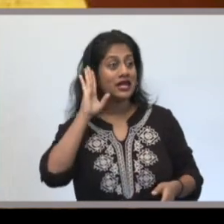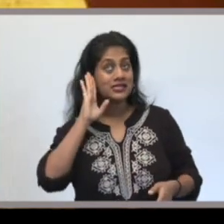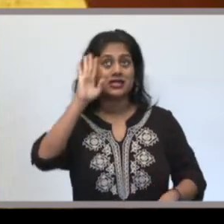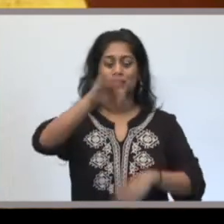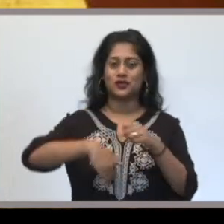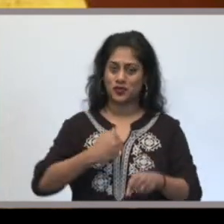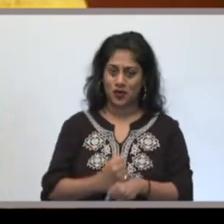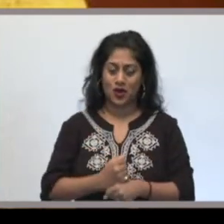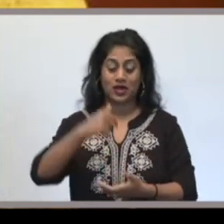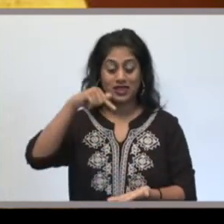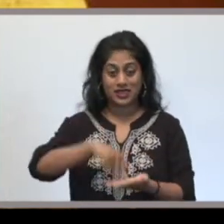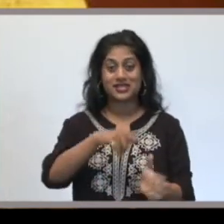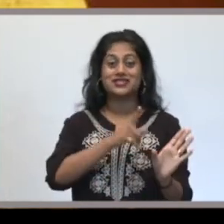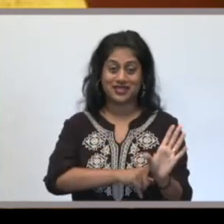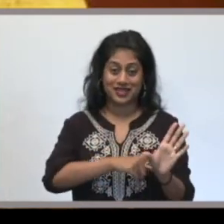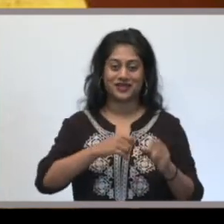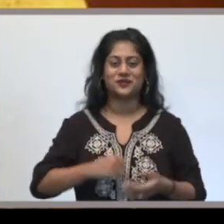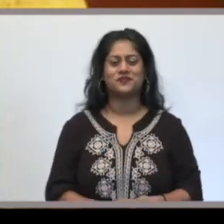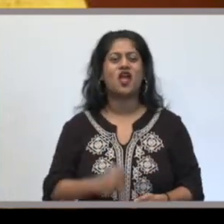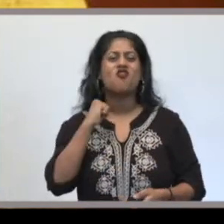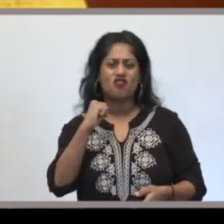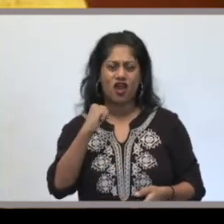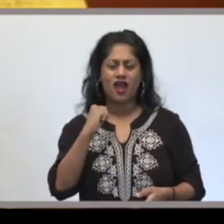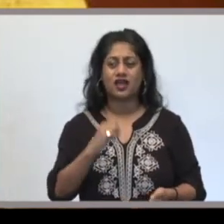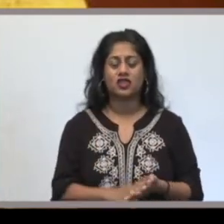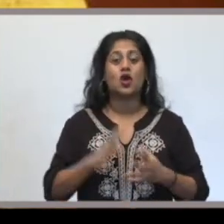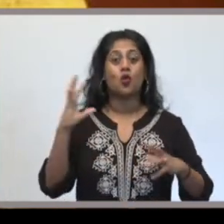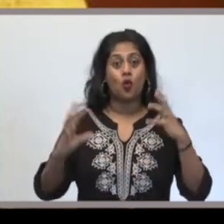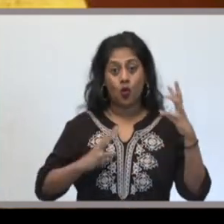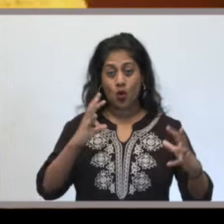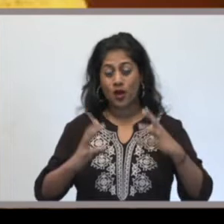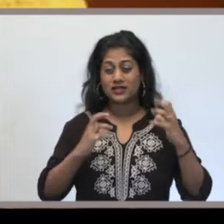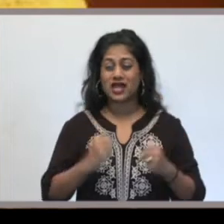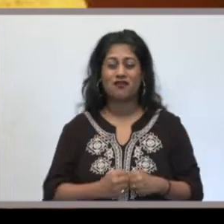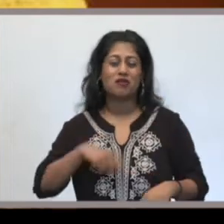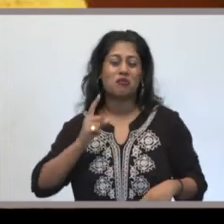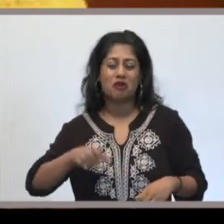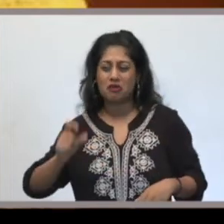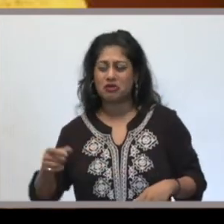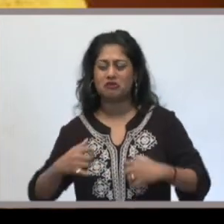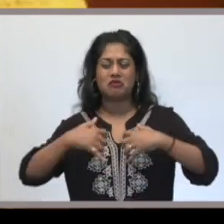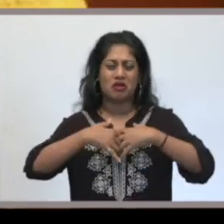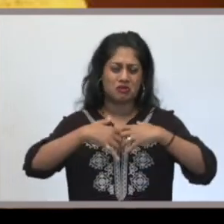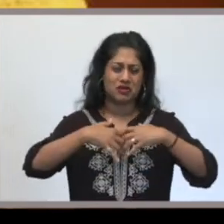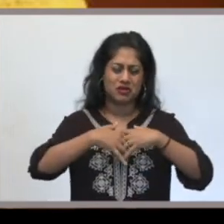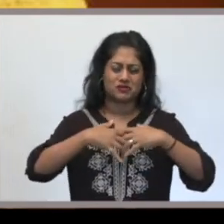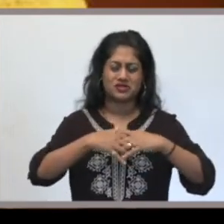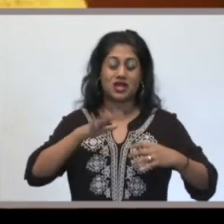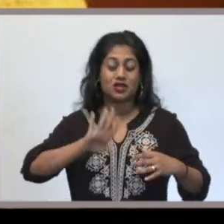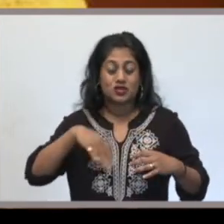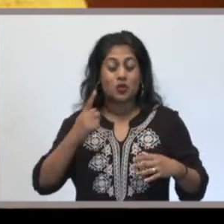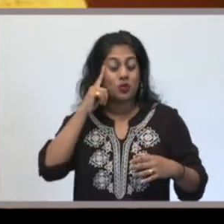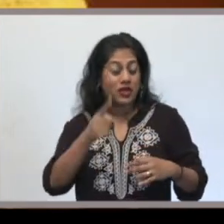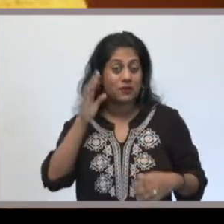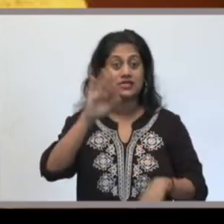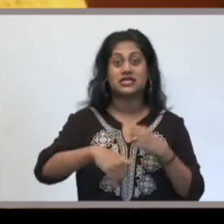to obey your call. I say all this because next week, I will take a break from our current series on how to be